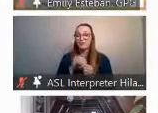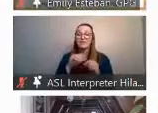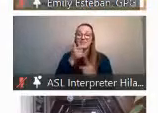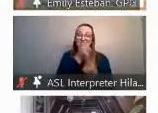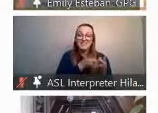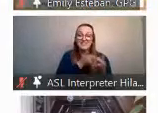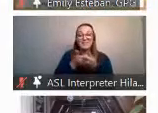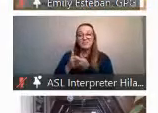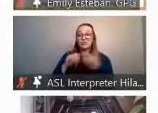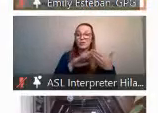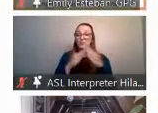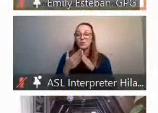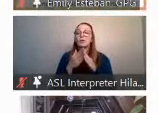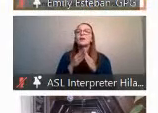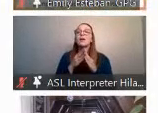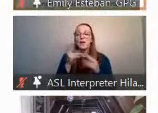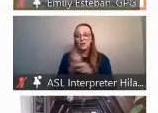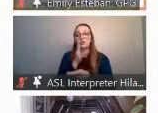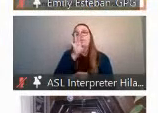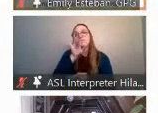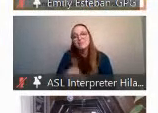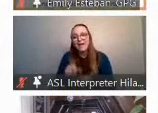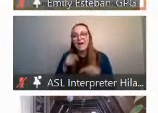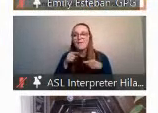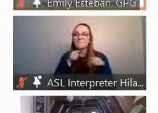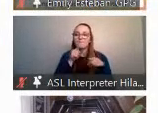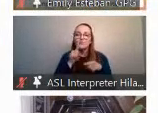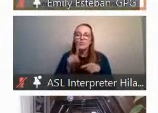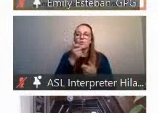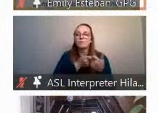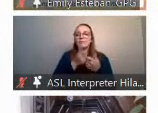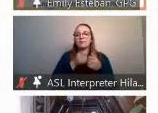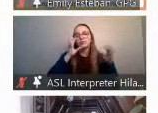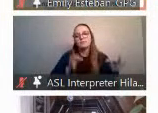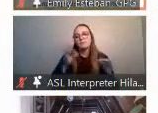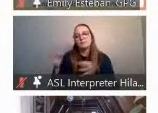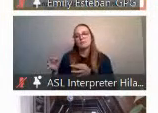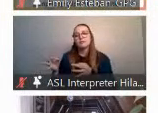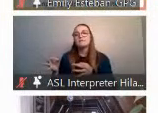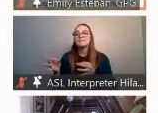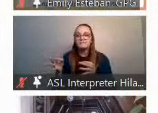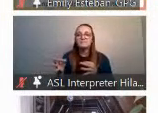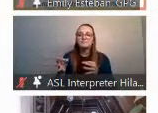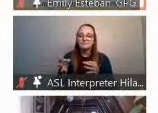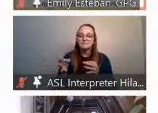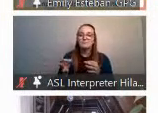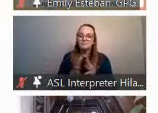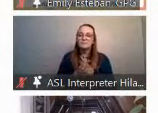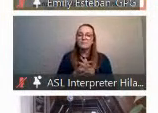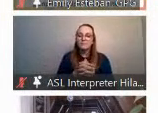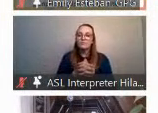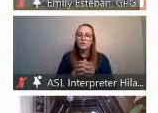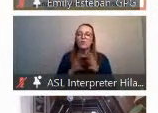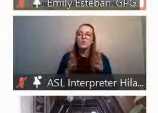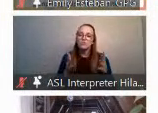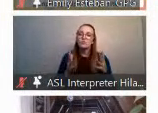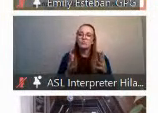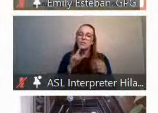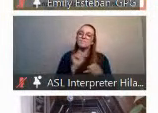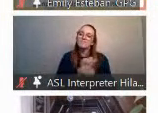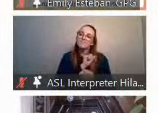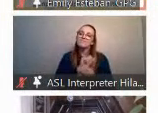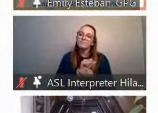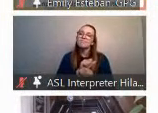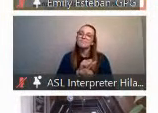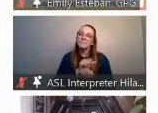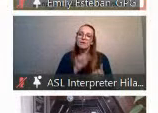make decisions in those specific communities. So very much an approach that includes